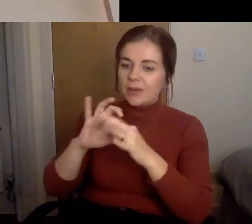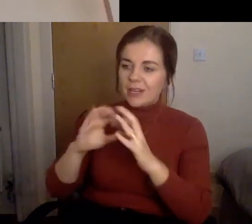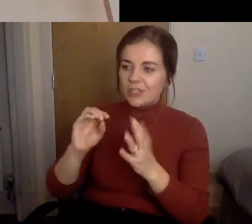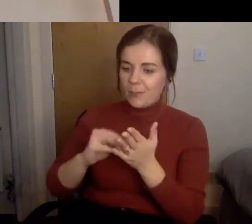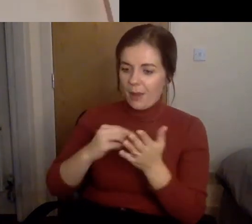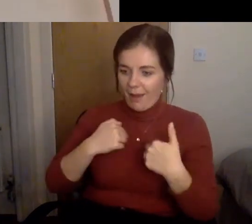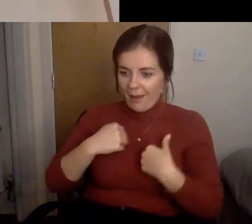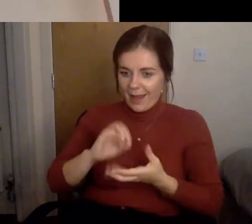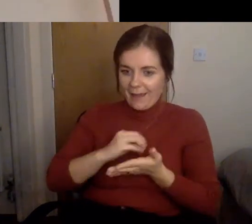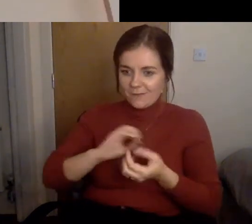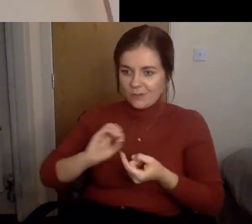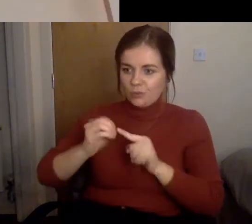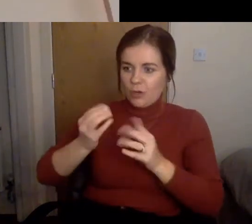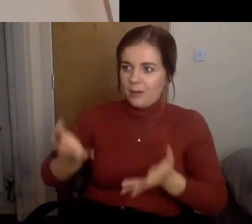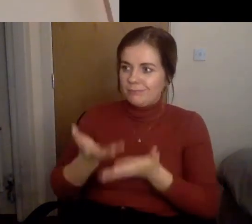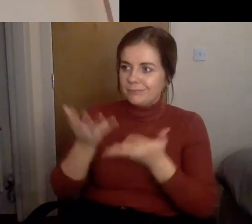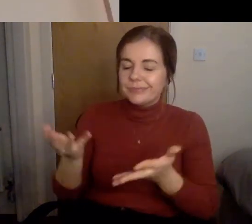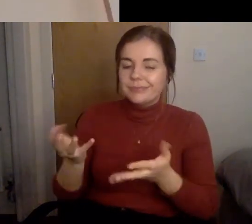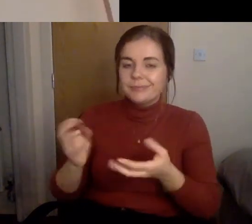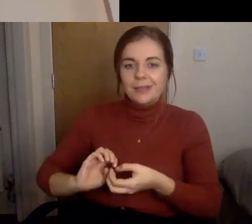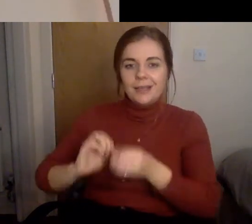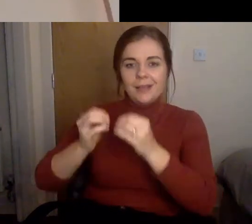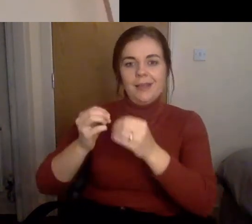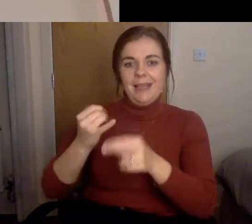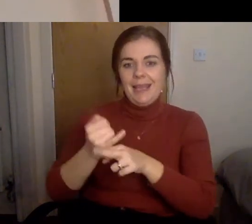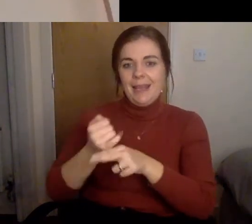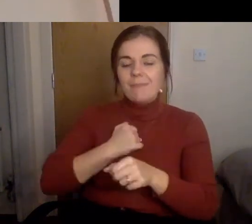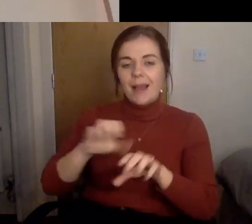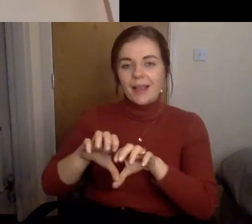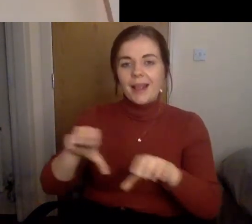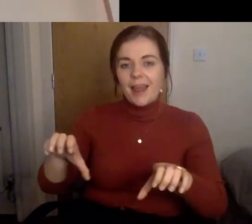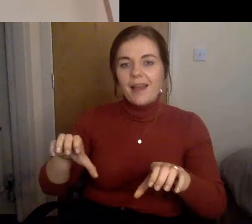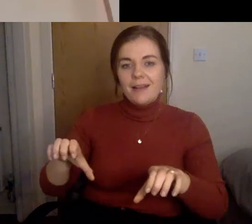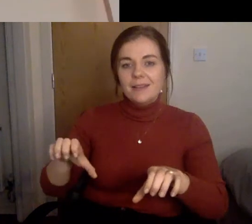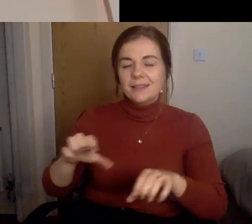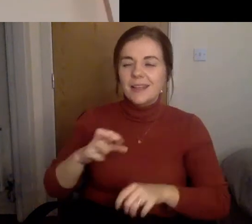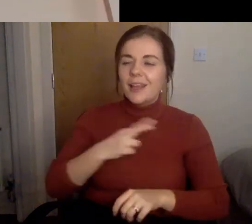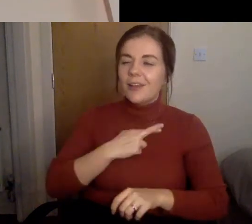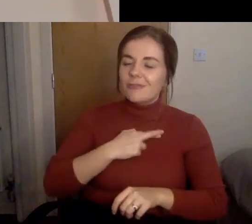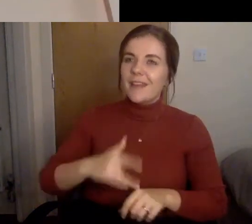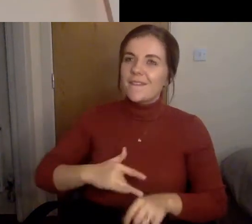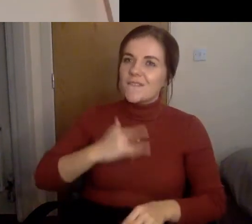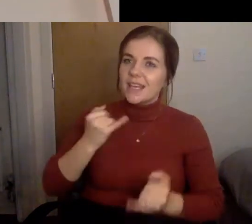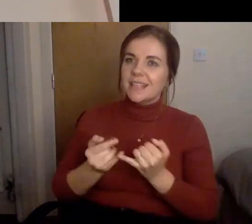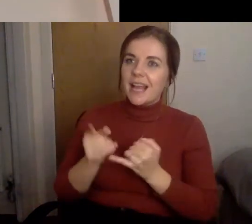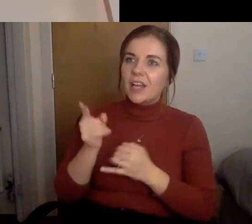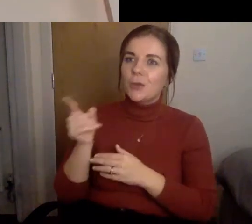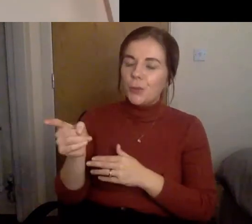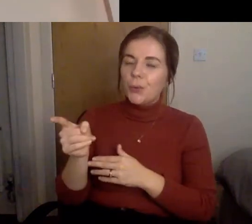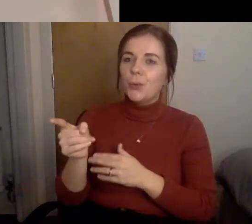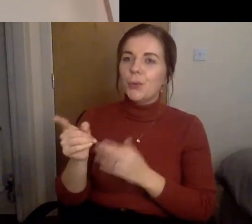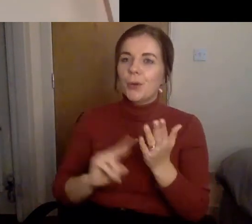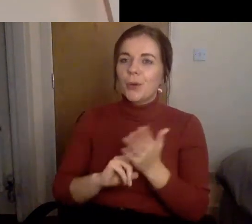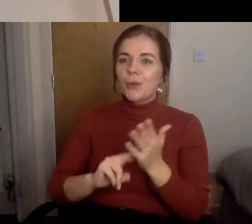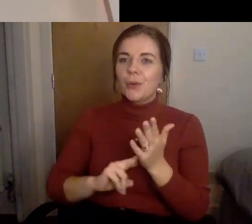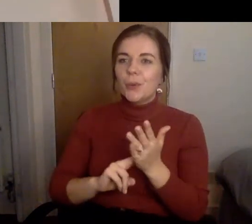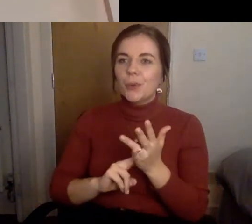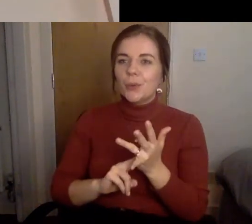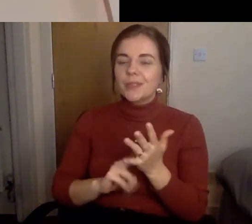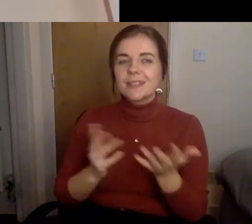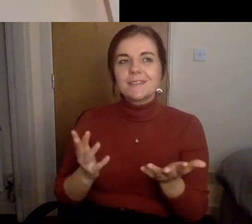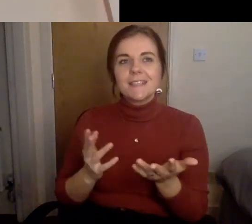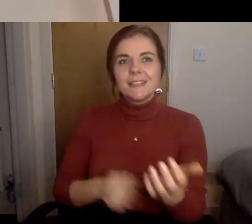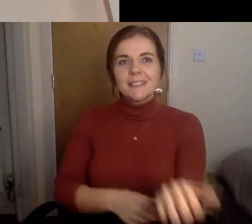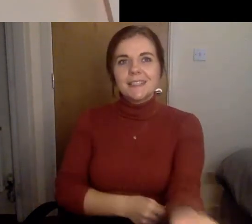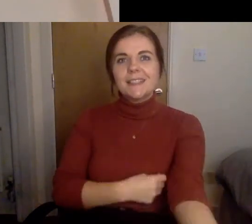cultivate, and nurture in the class. And it seems like you really sprung off of the invitational character of